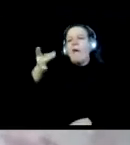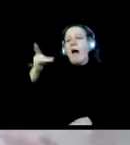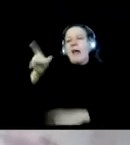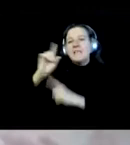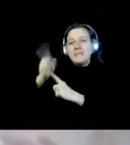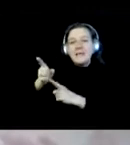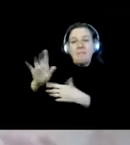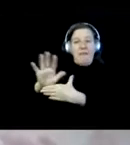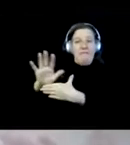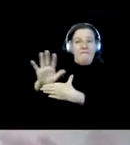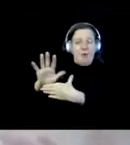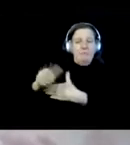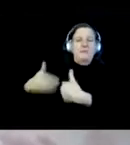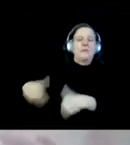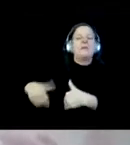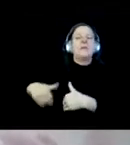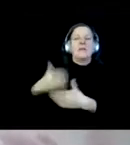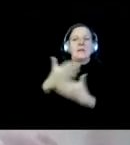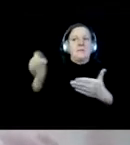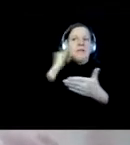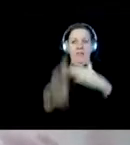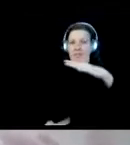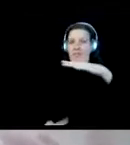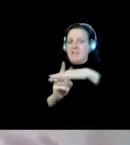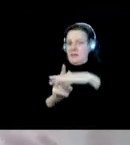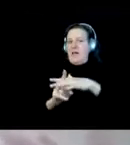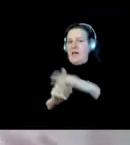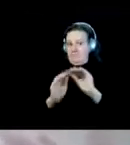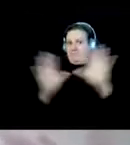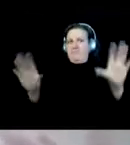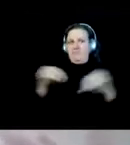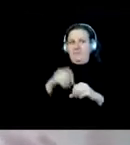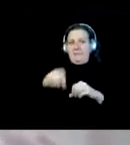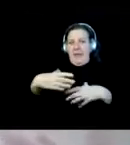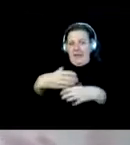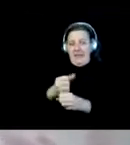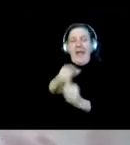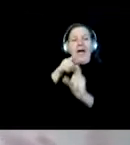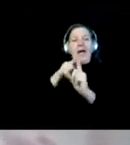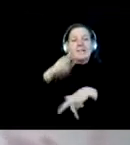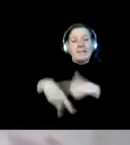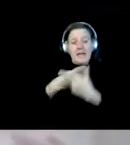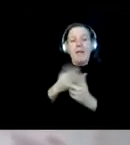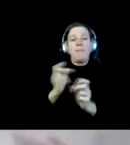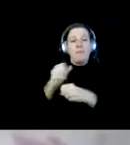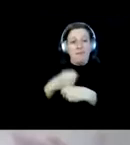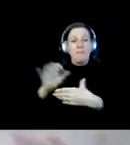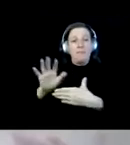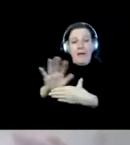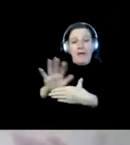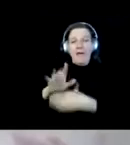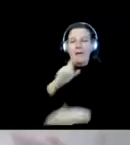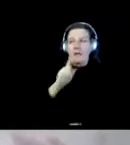the kind of things that float to the top in that type of making is, I think, sort